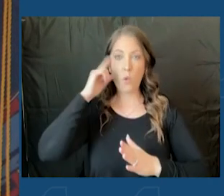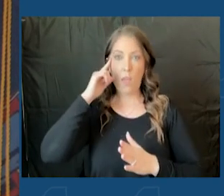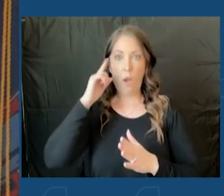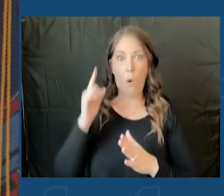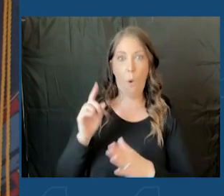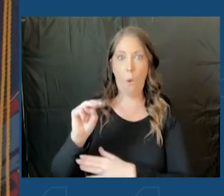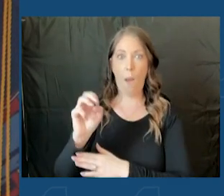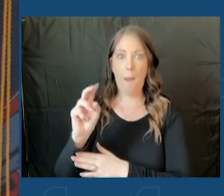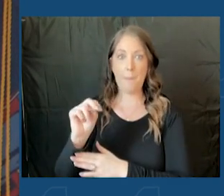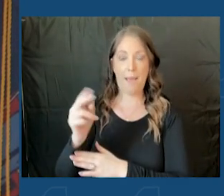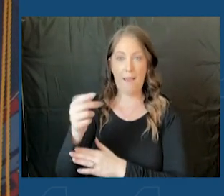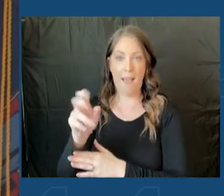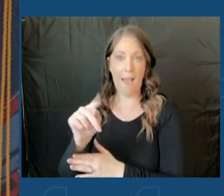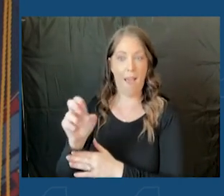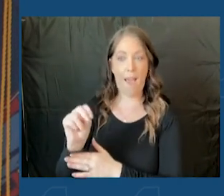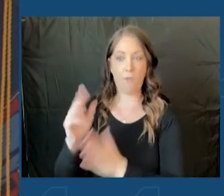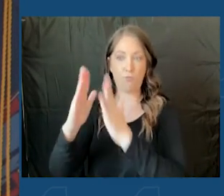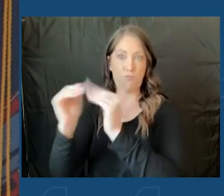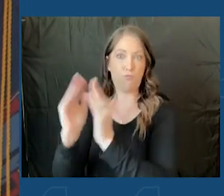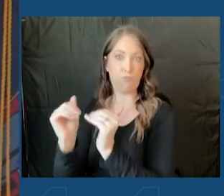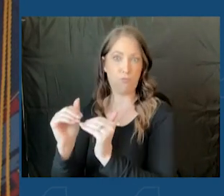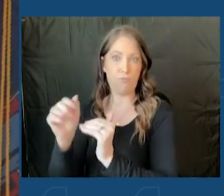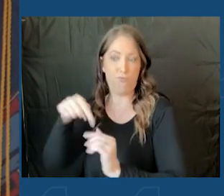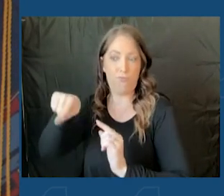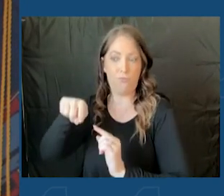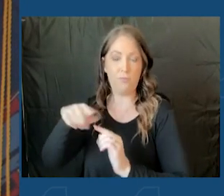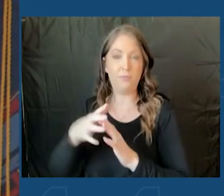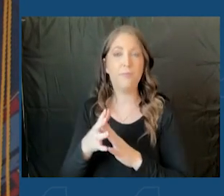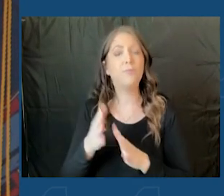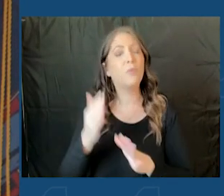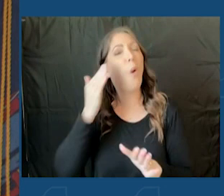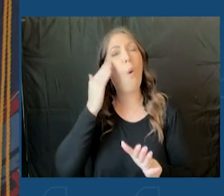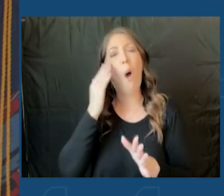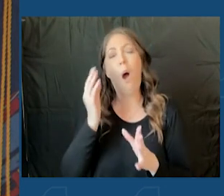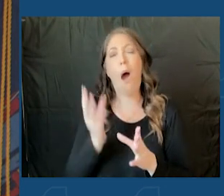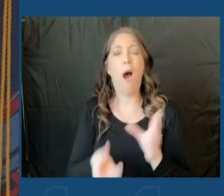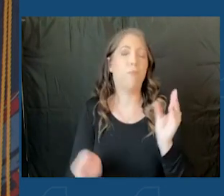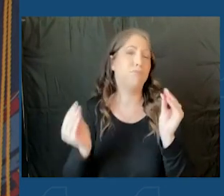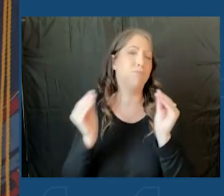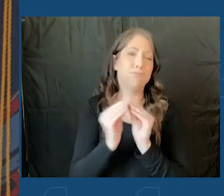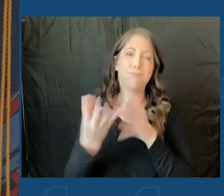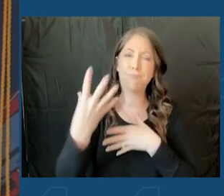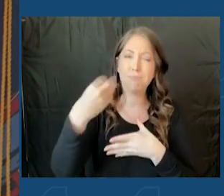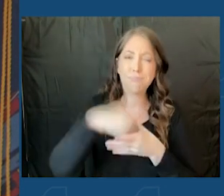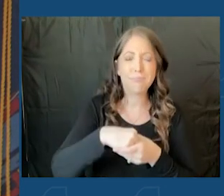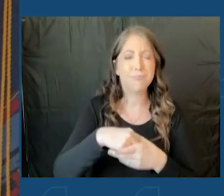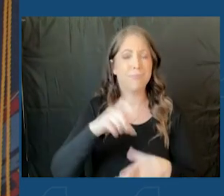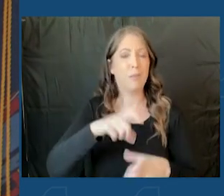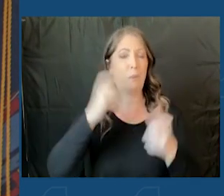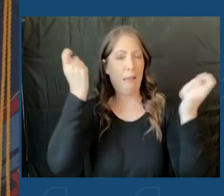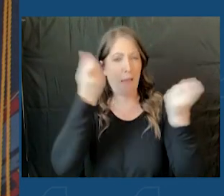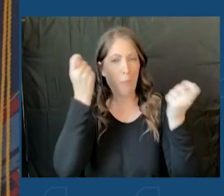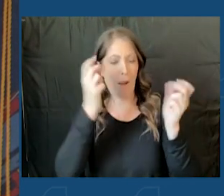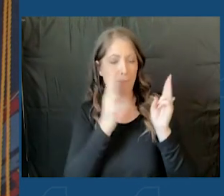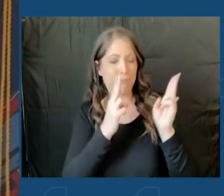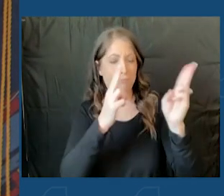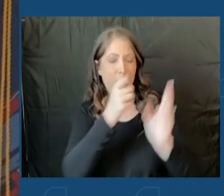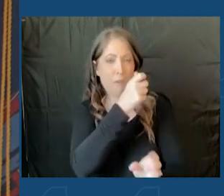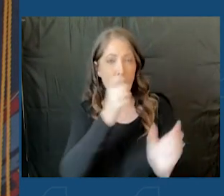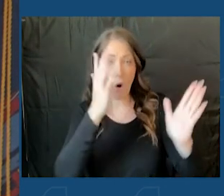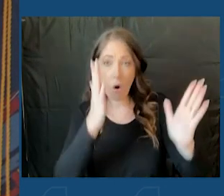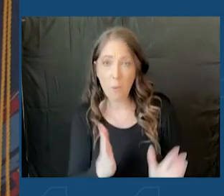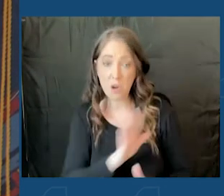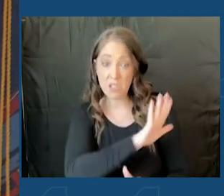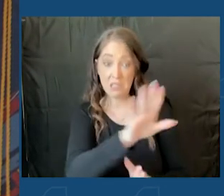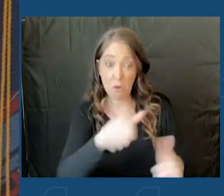know there's so, so much more. And the way you celebrate and honor our farmers and the challenges they face and how we try to work through